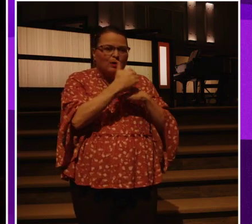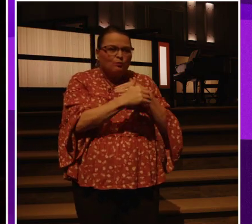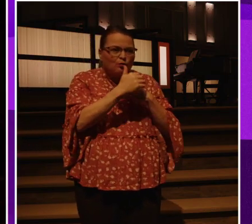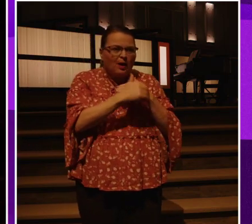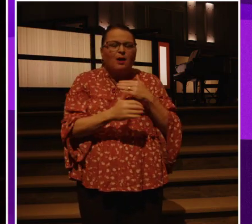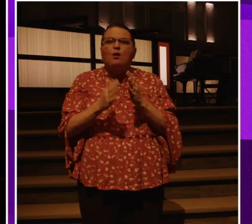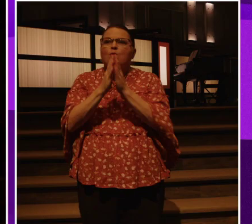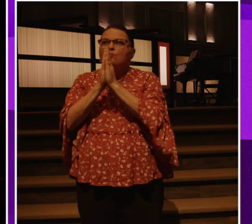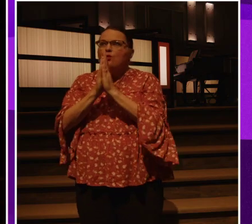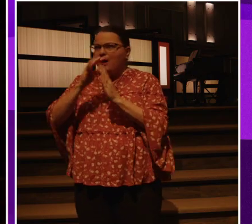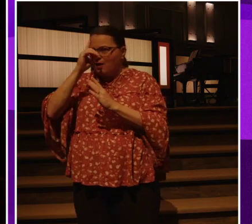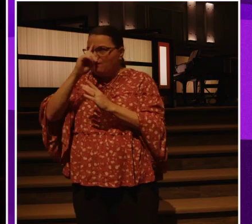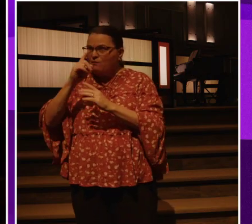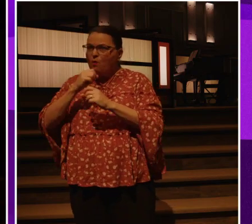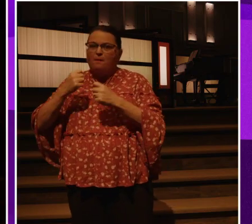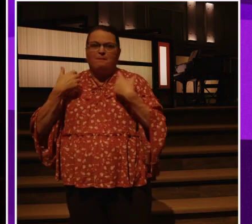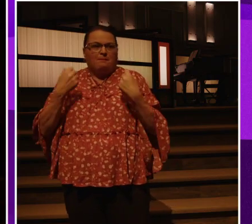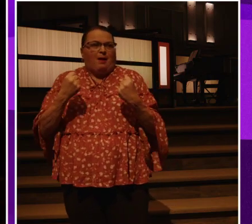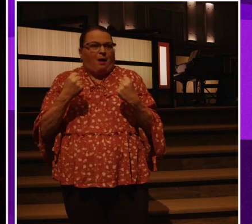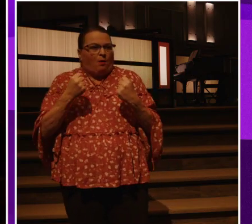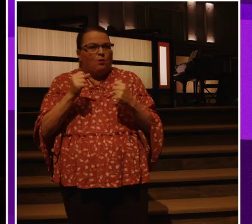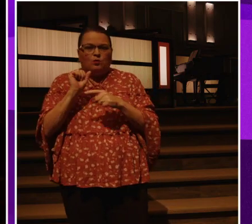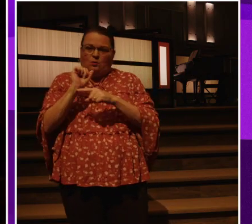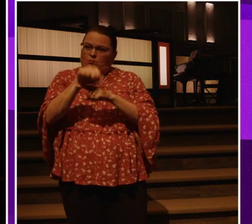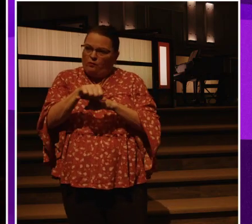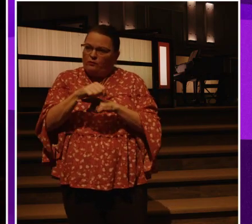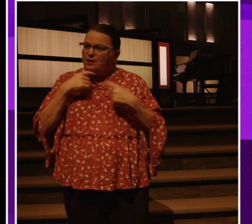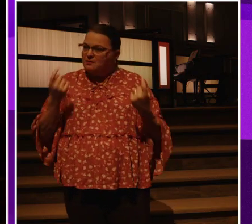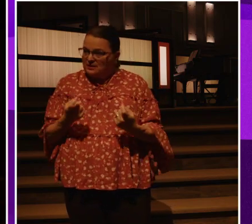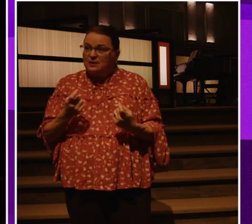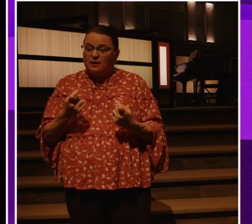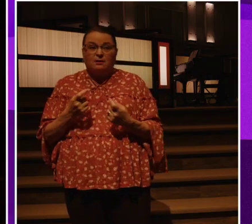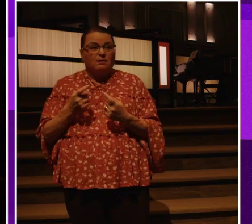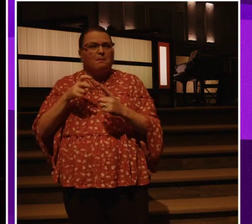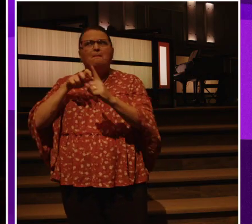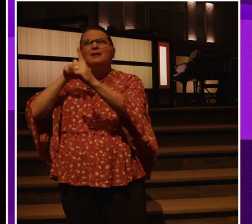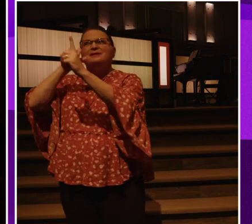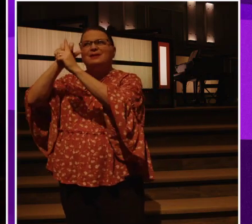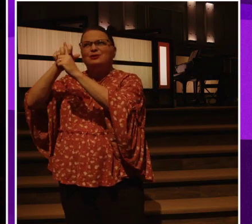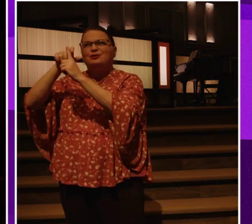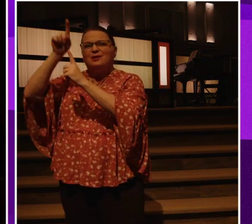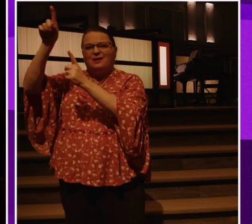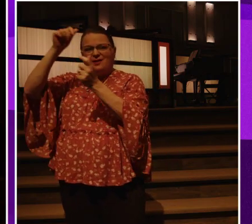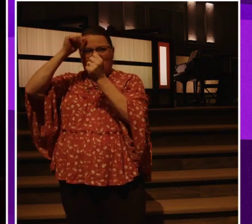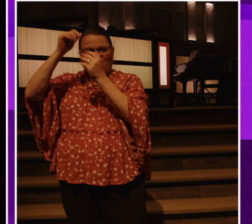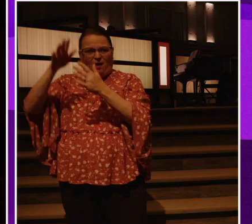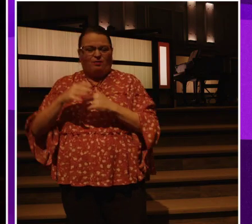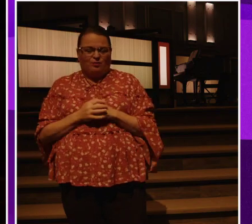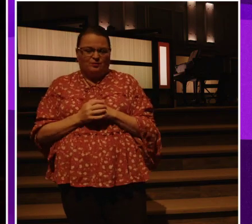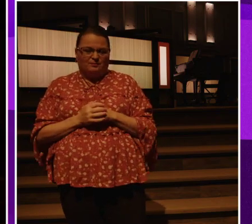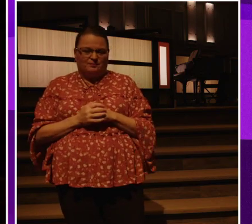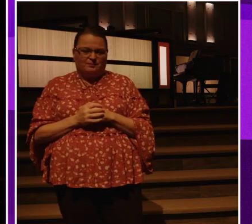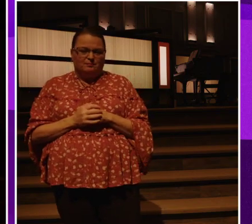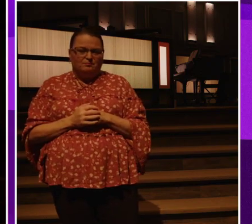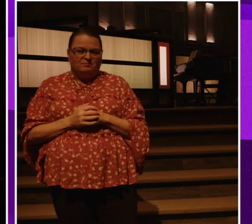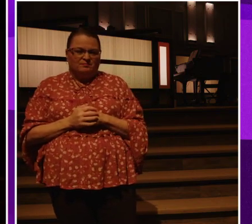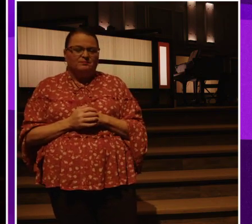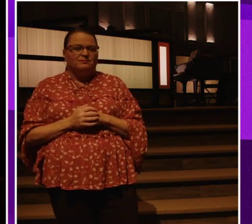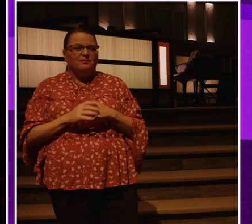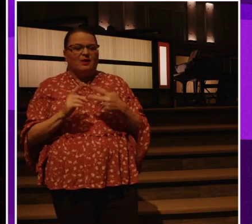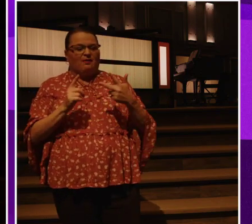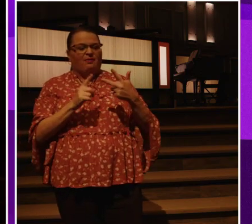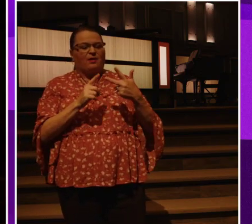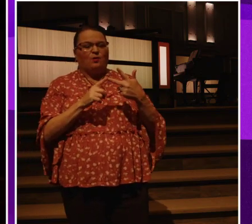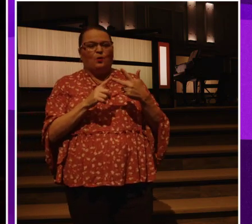help us to overcome. Petition the Father. Special request. The word thanksgiving